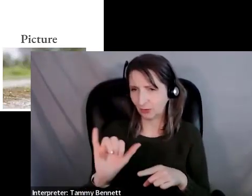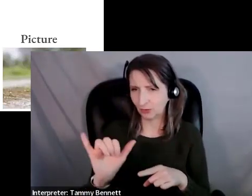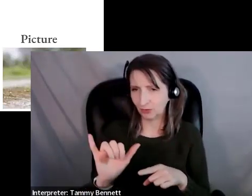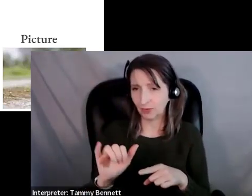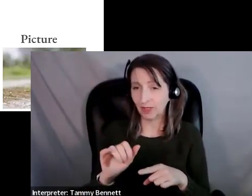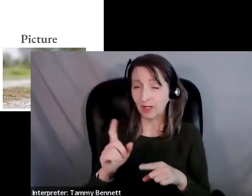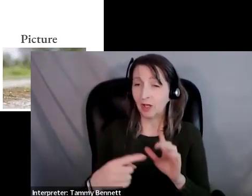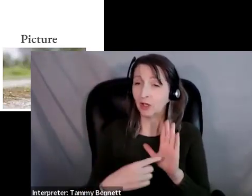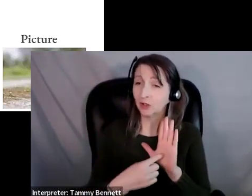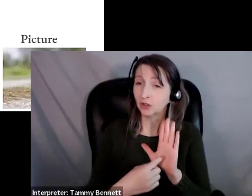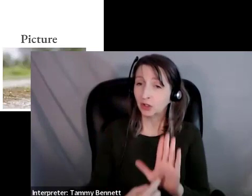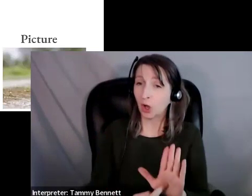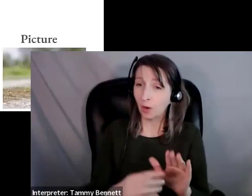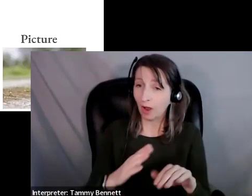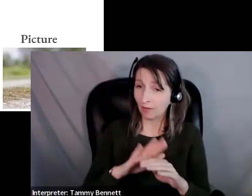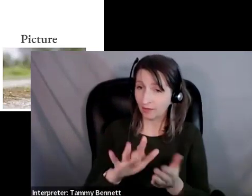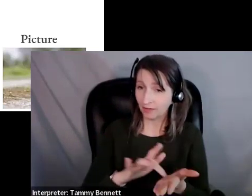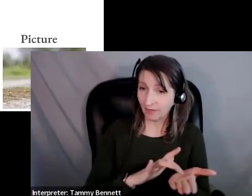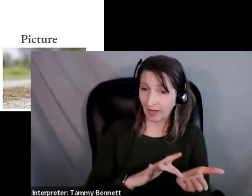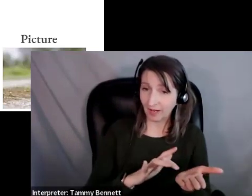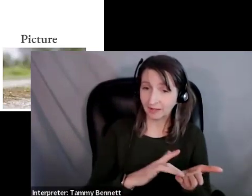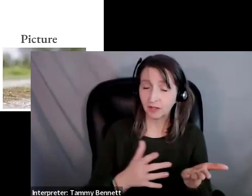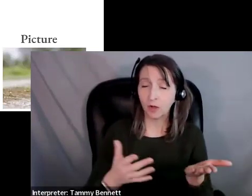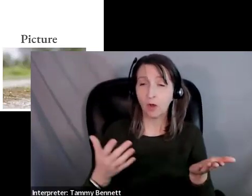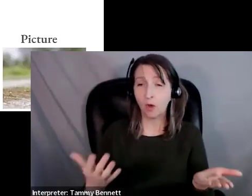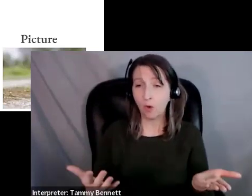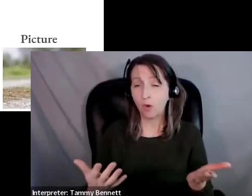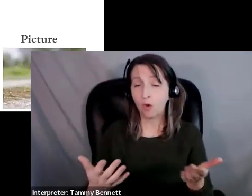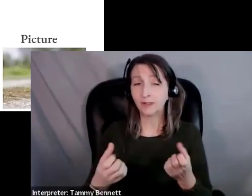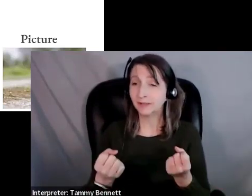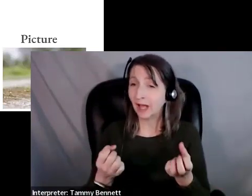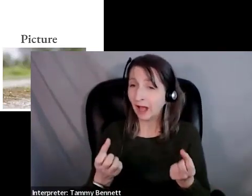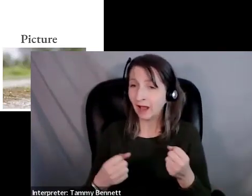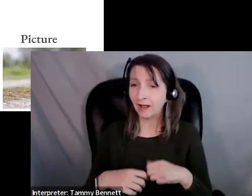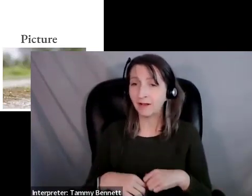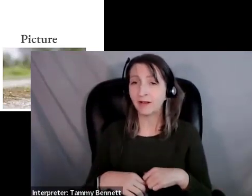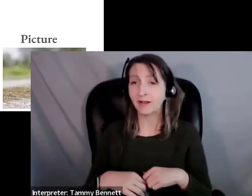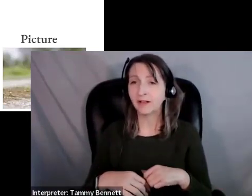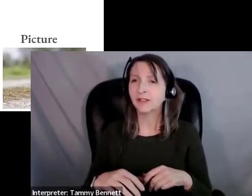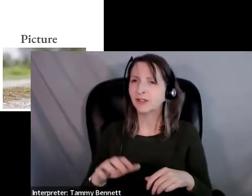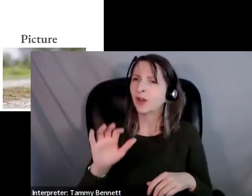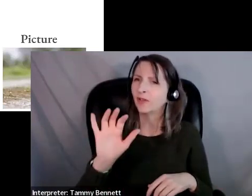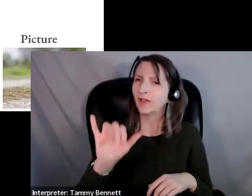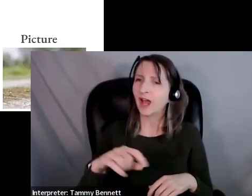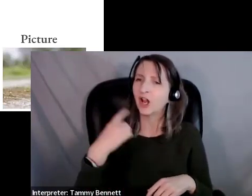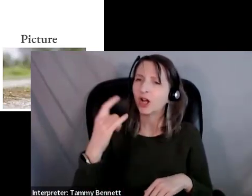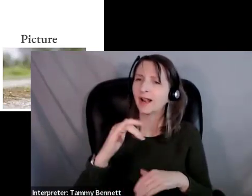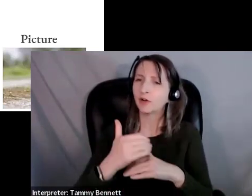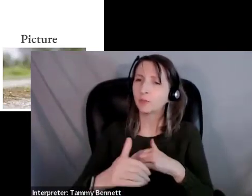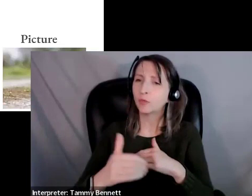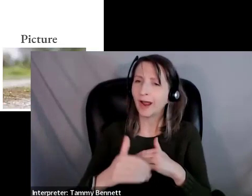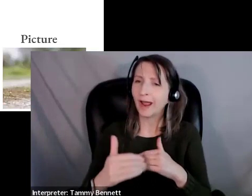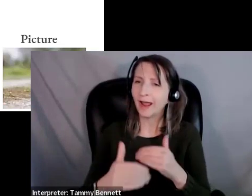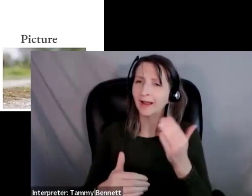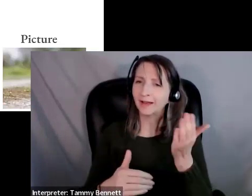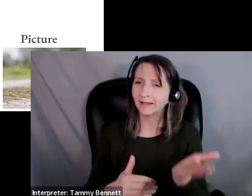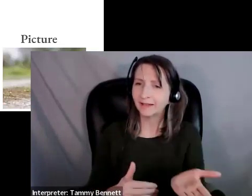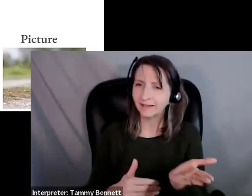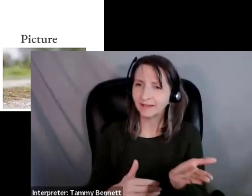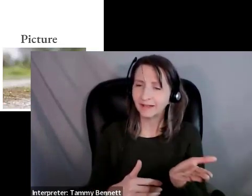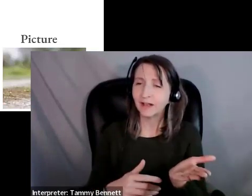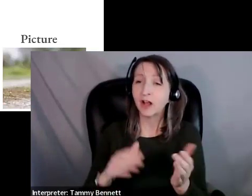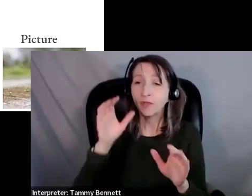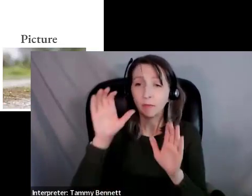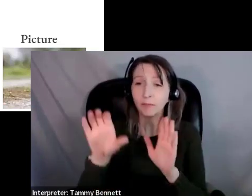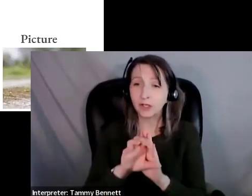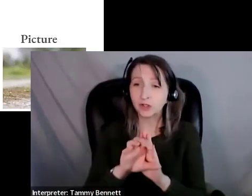device, whether they're signing it with them, and whether they're modeling it again. So the sandwich is thing where like the piece of bread at the bottom. So we're going to have maybe the